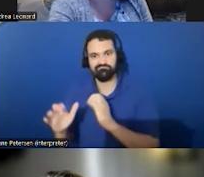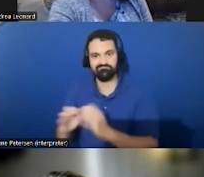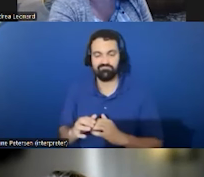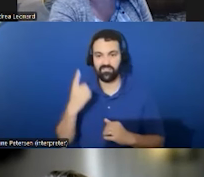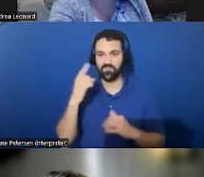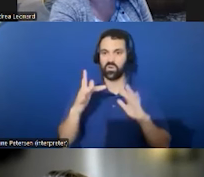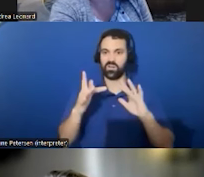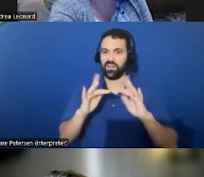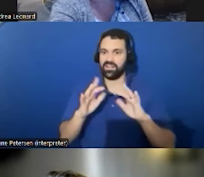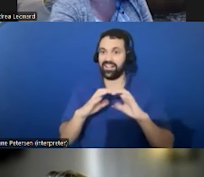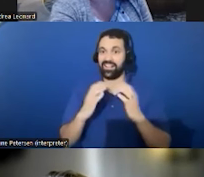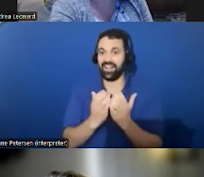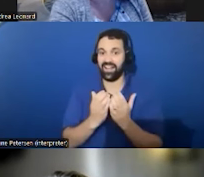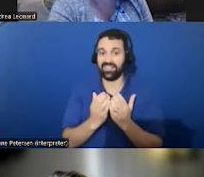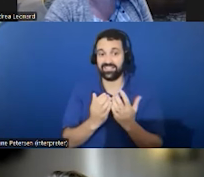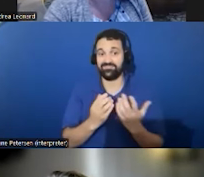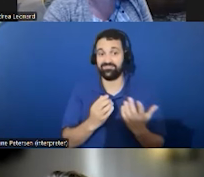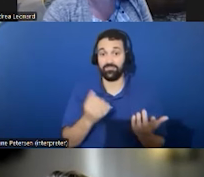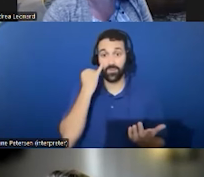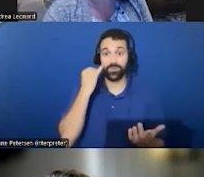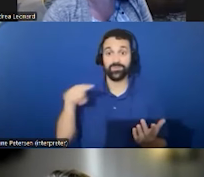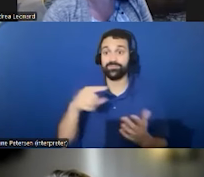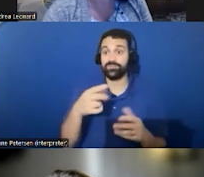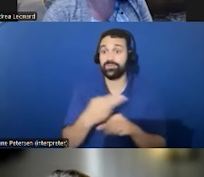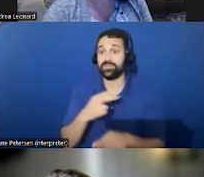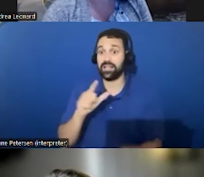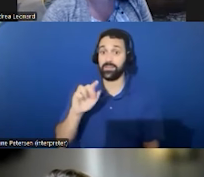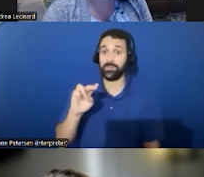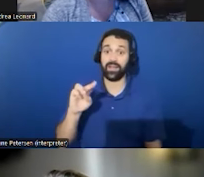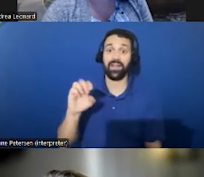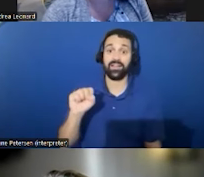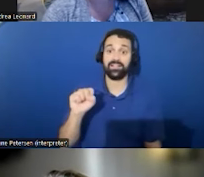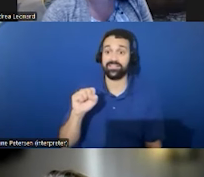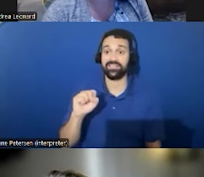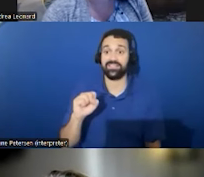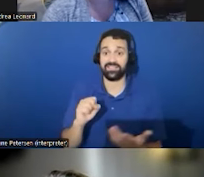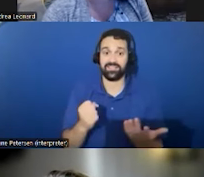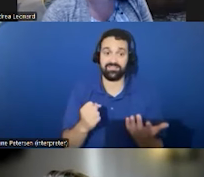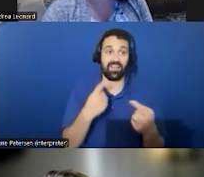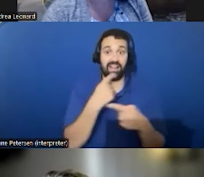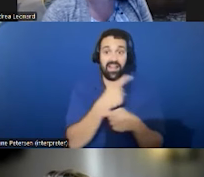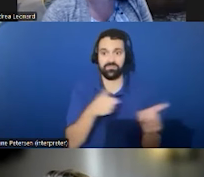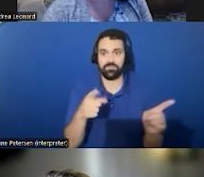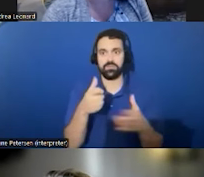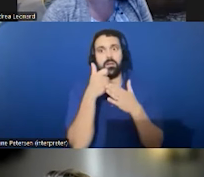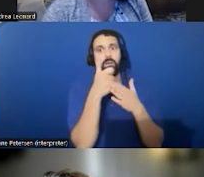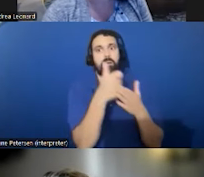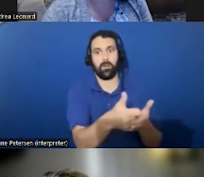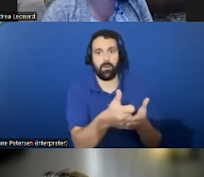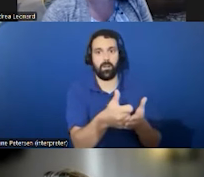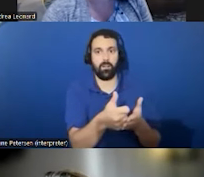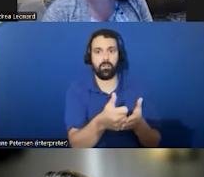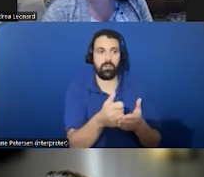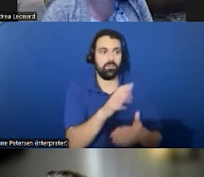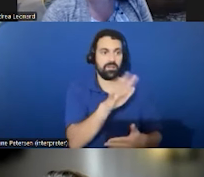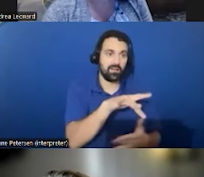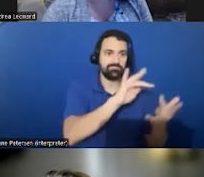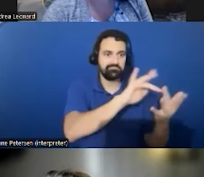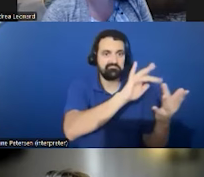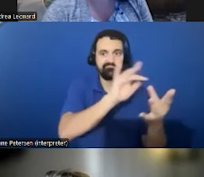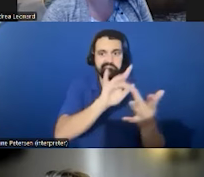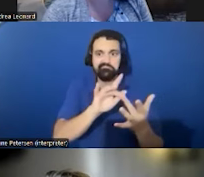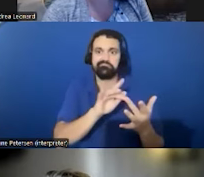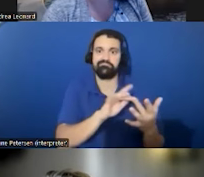which anybody using the LMS is in some form or fashion. So announcements are a great way to reach out and talk to our students.